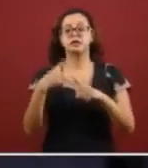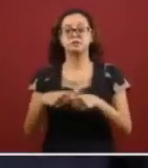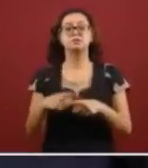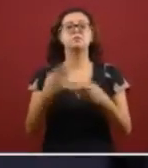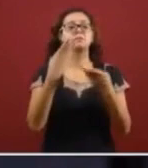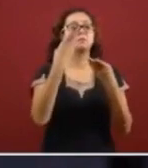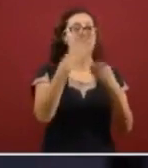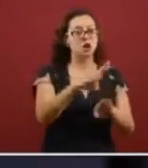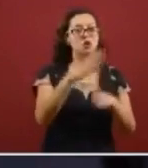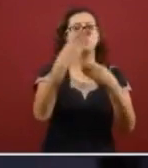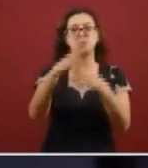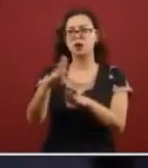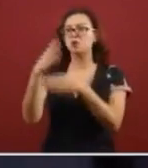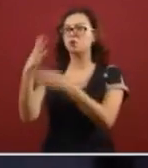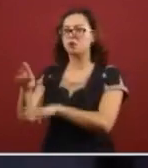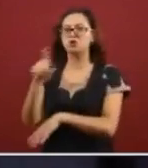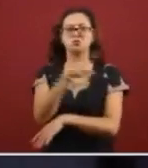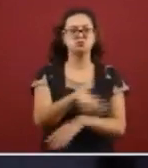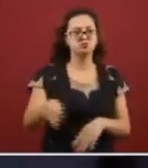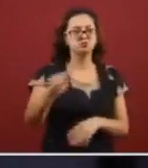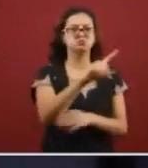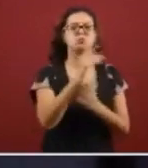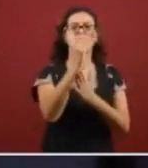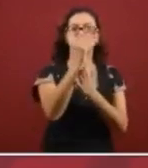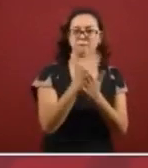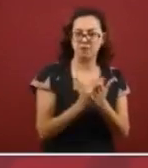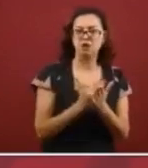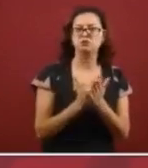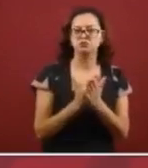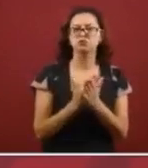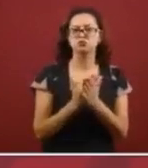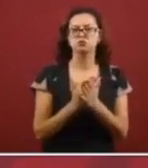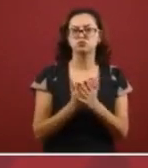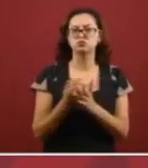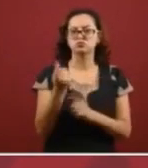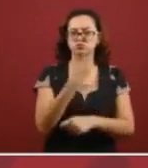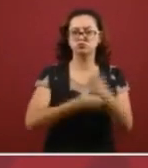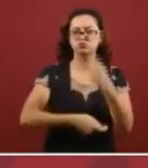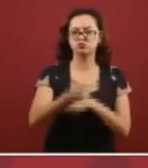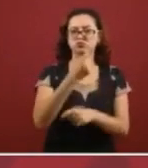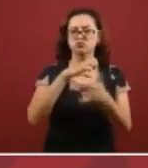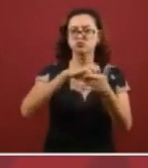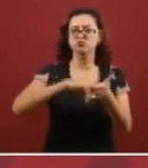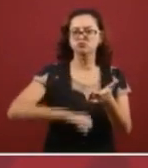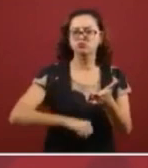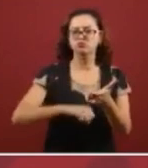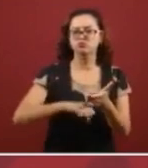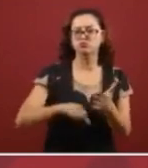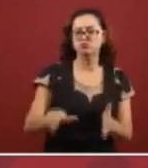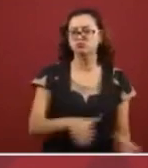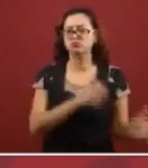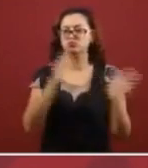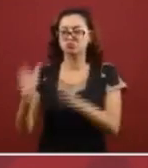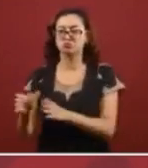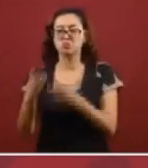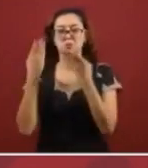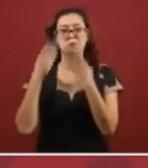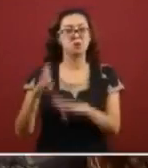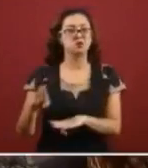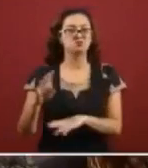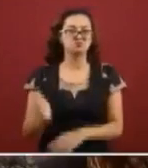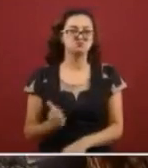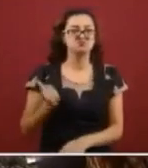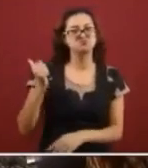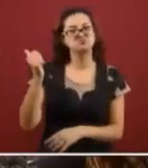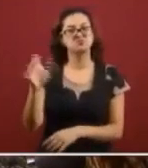banks que cobraron menos. That charged less. Estos son. These are los que cobraron más.